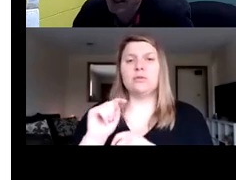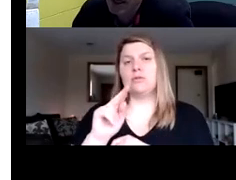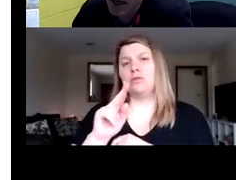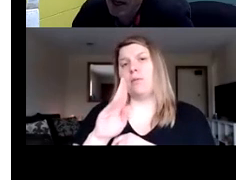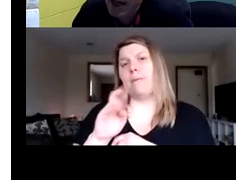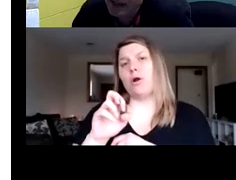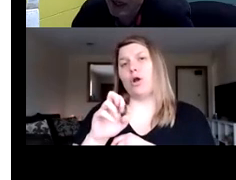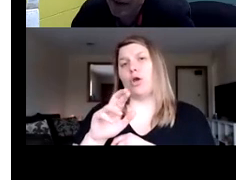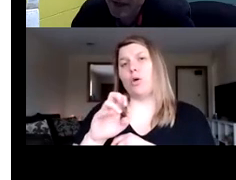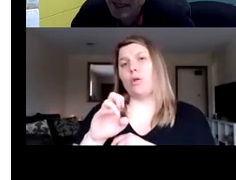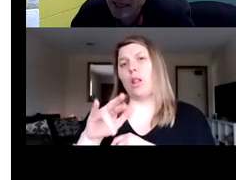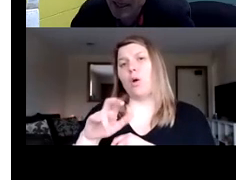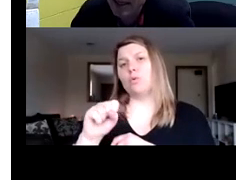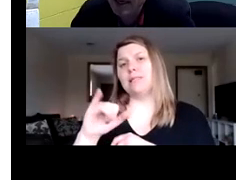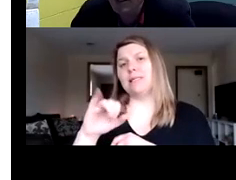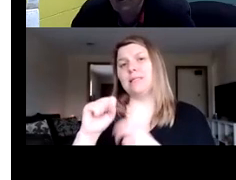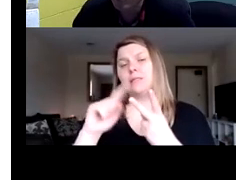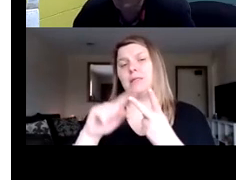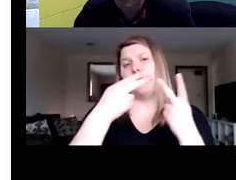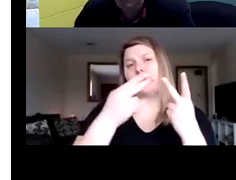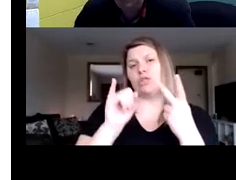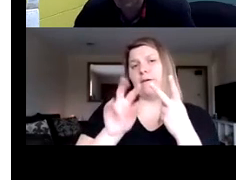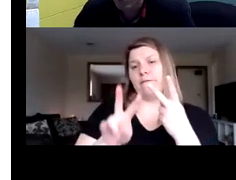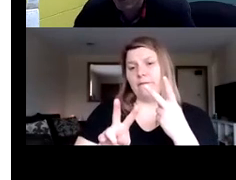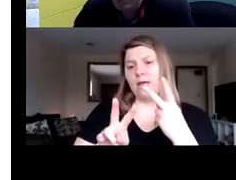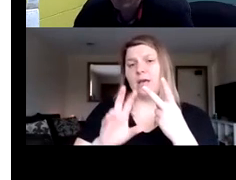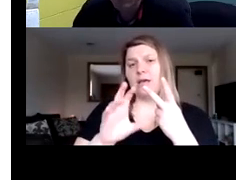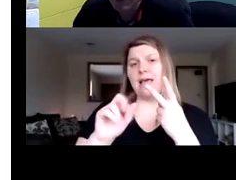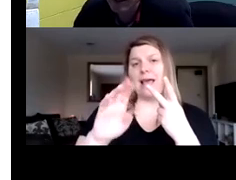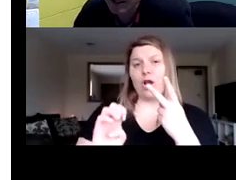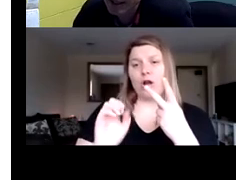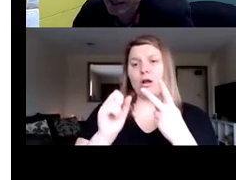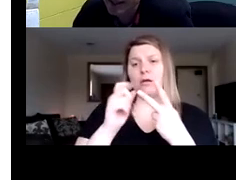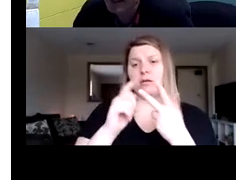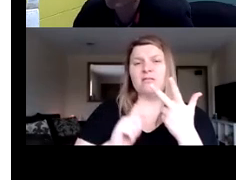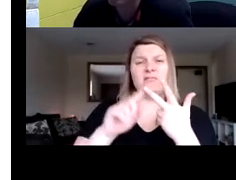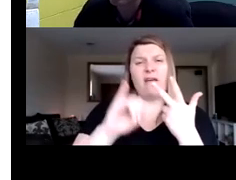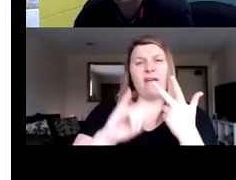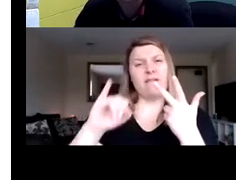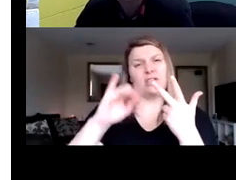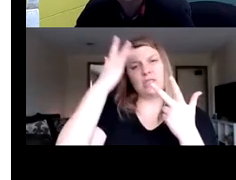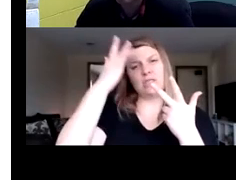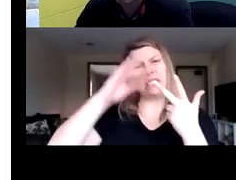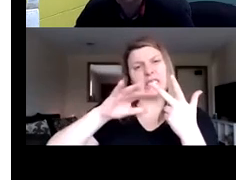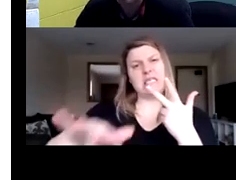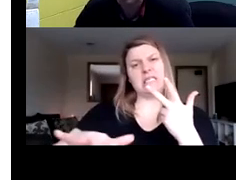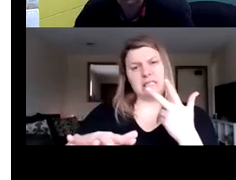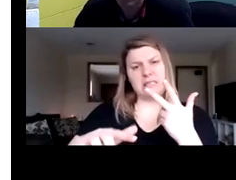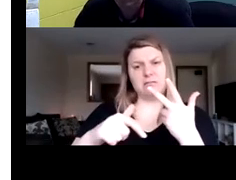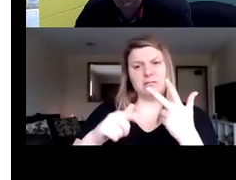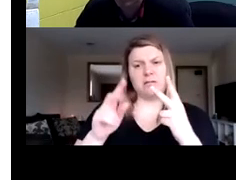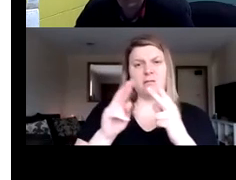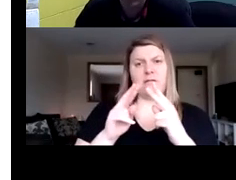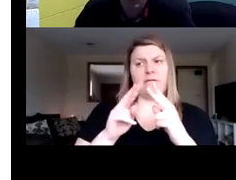to HIV care, and a number of infectious diseases that I had very